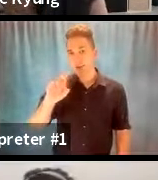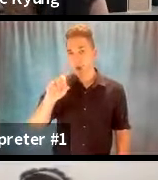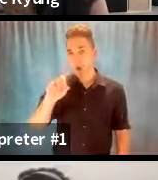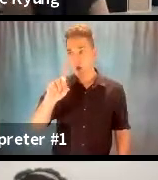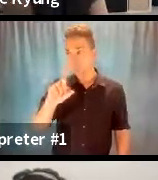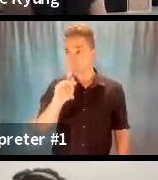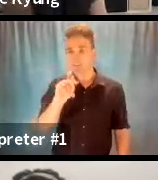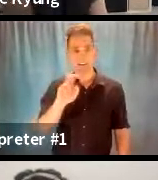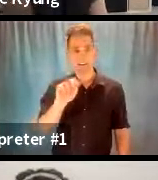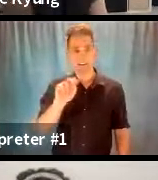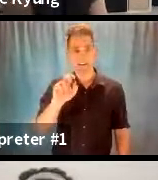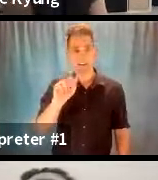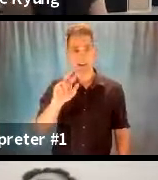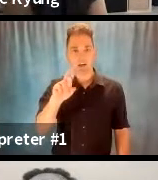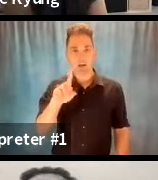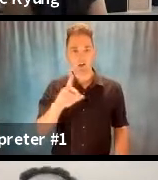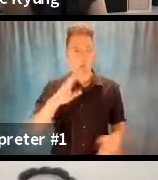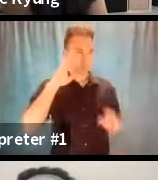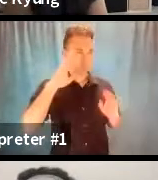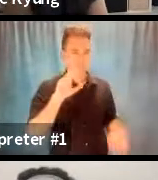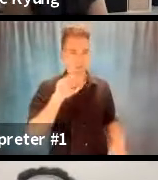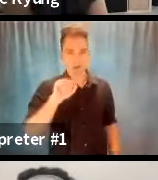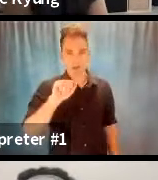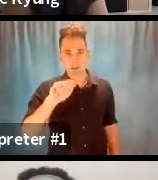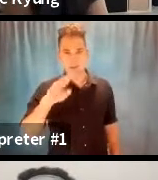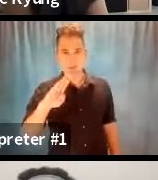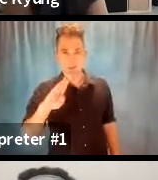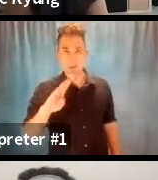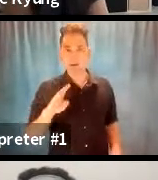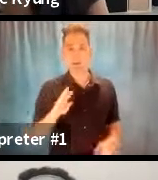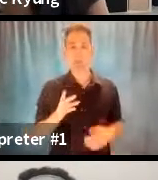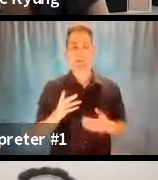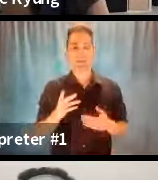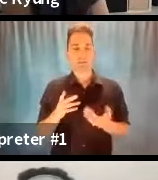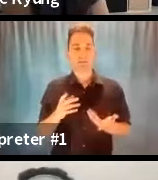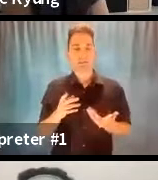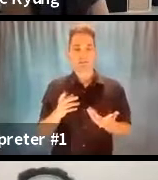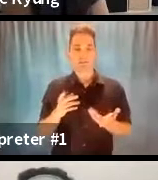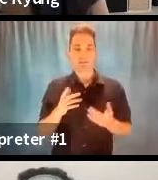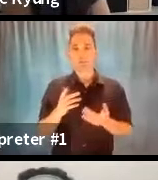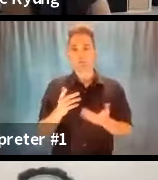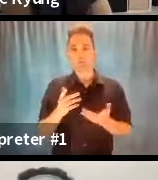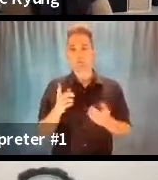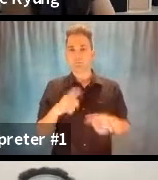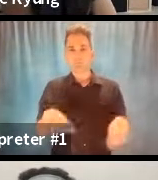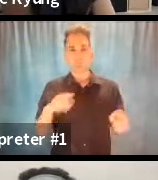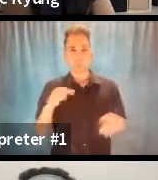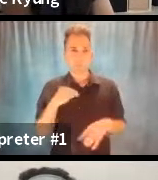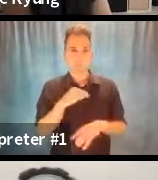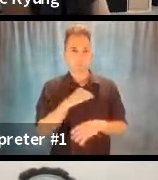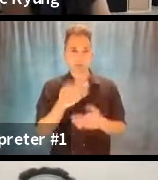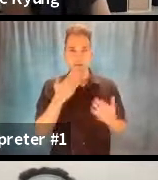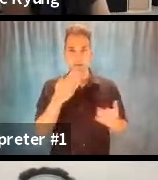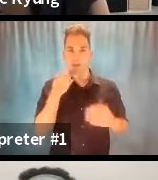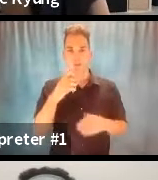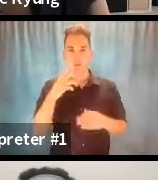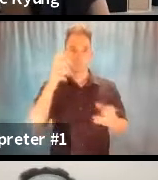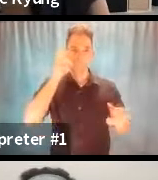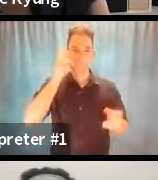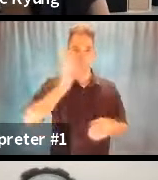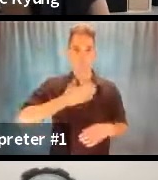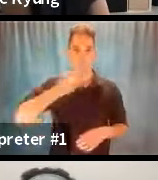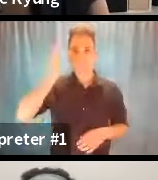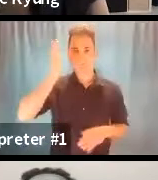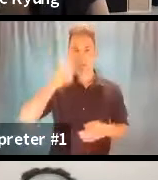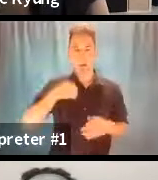Hey, Stimulus Advisory Board members, thanks for taking testimony around this. I'm lead